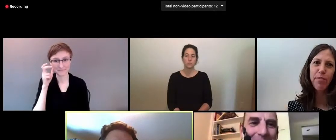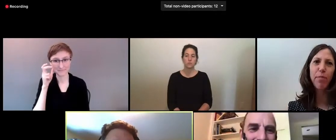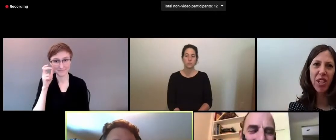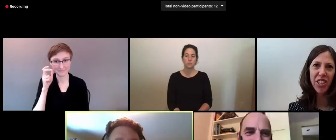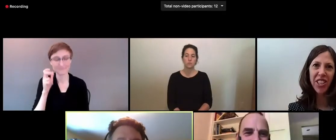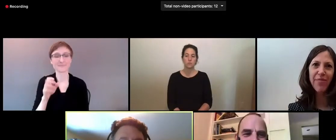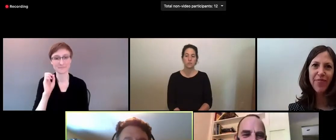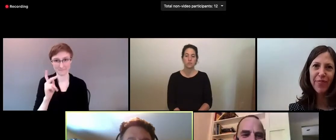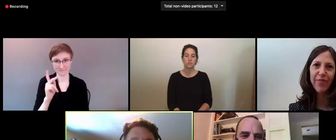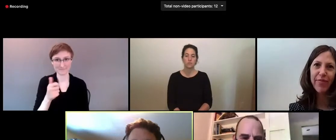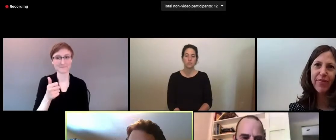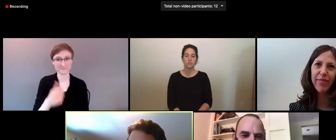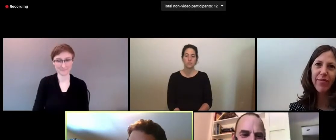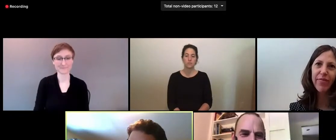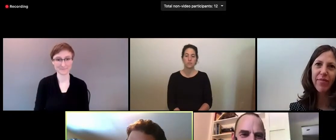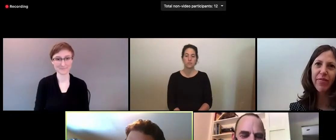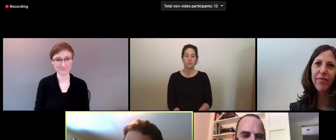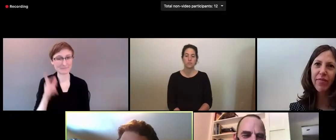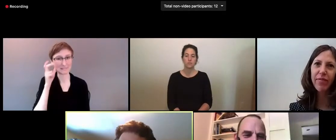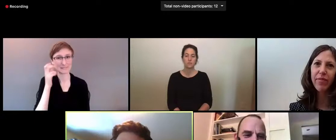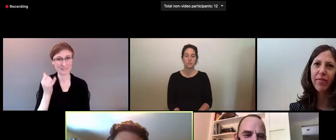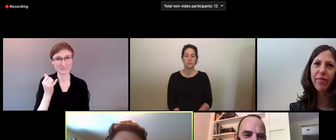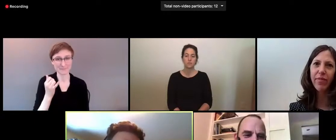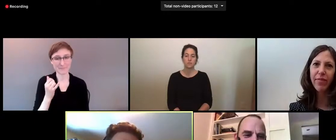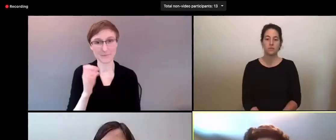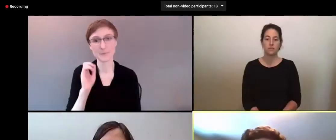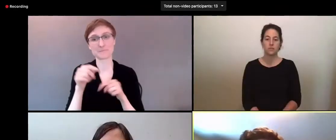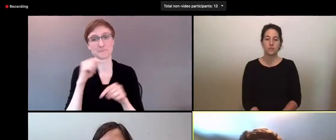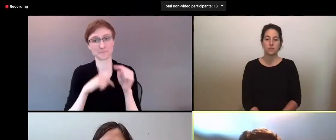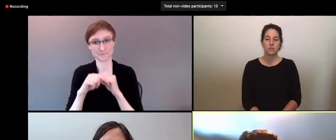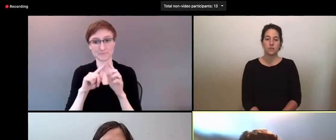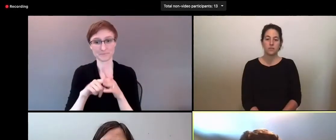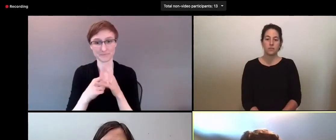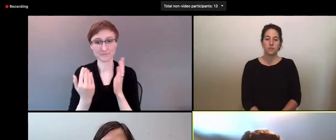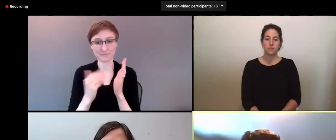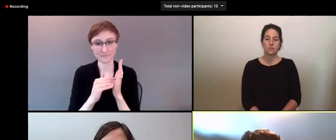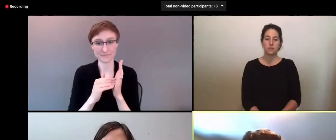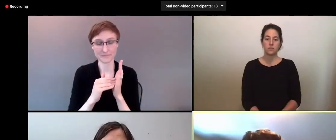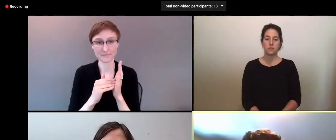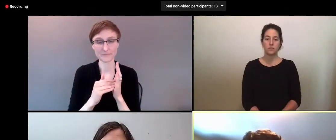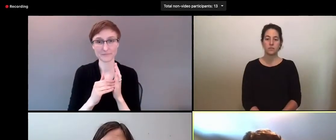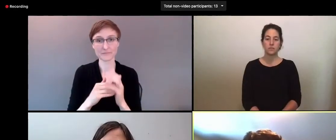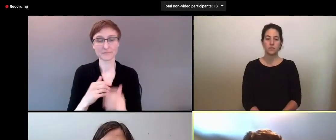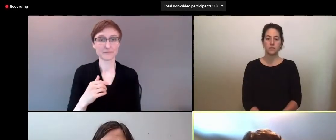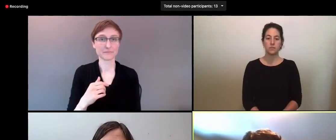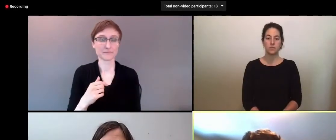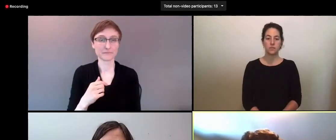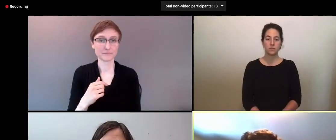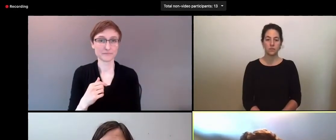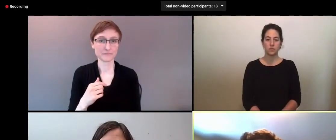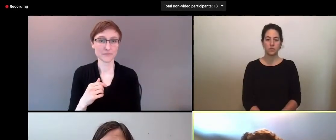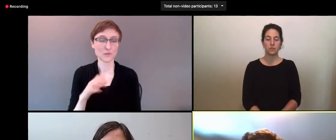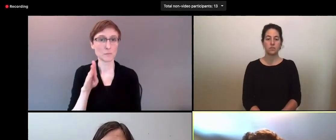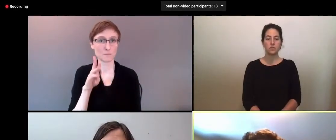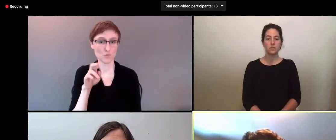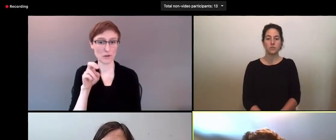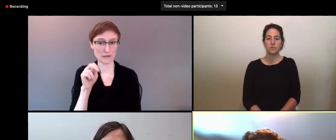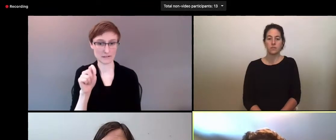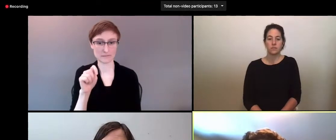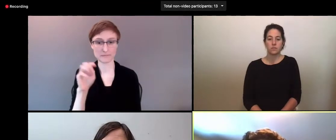Okay. Gotcha. Okay, sorry about that. So let me start over again. So it's Brent Mulhoney. So I would say